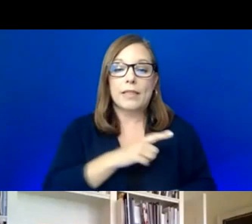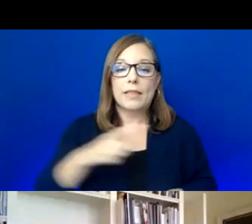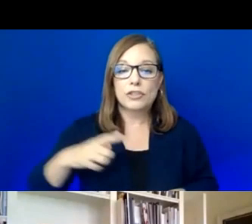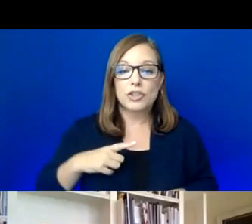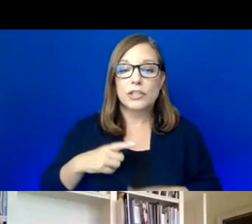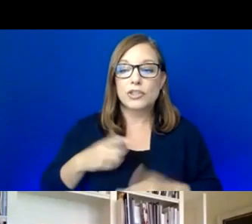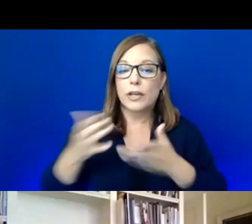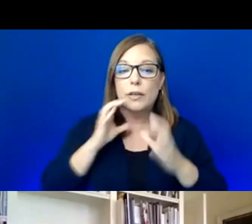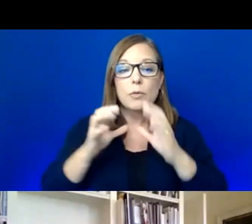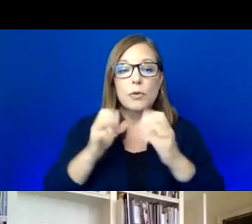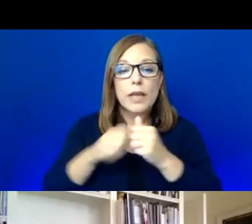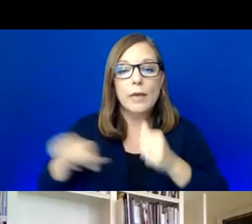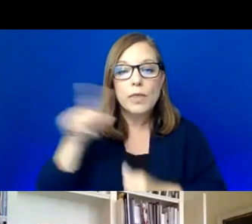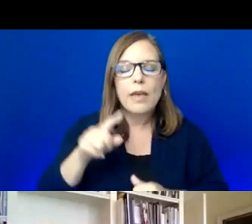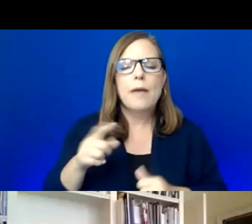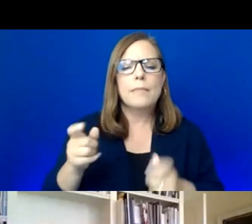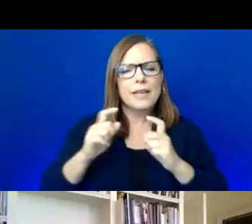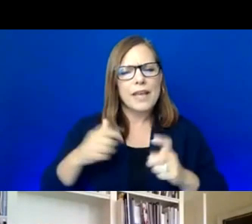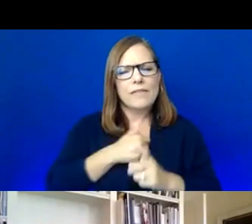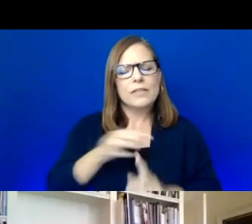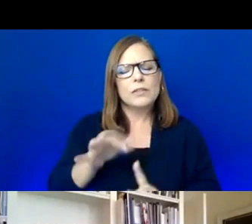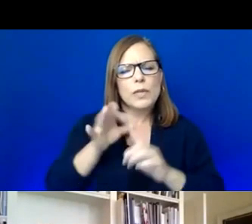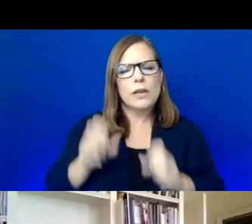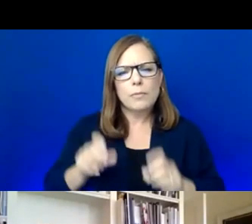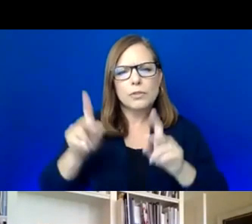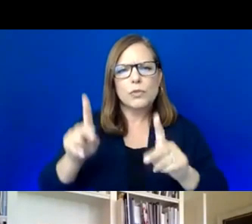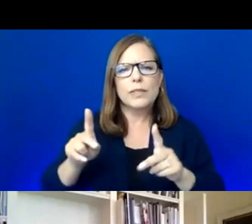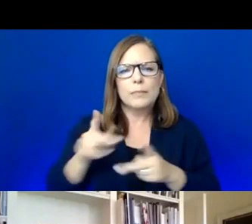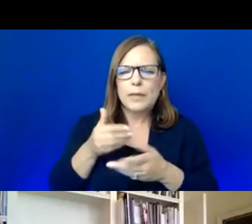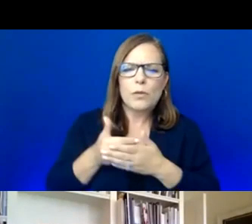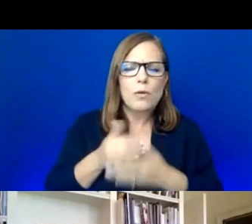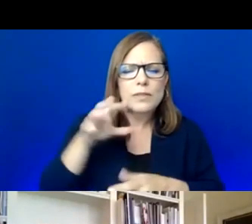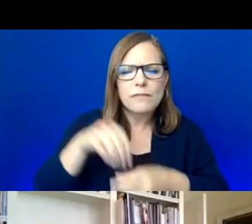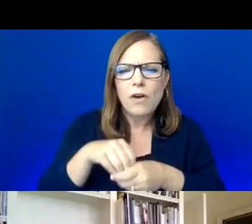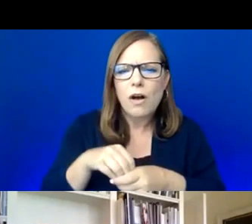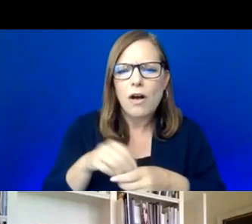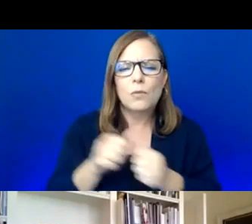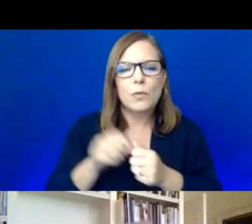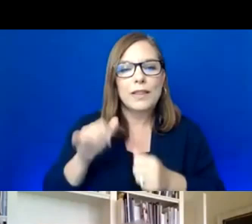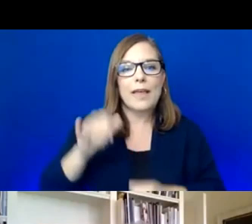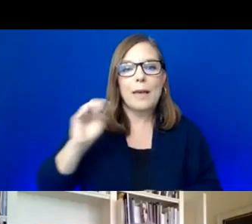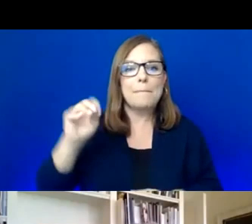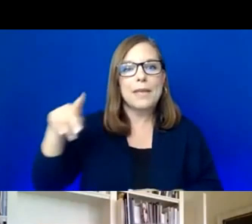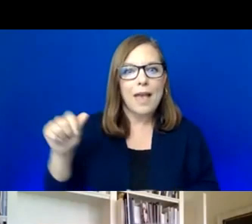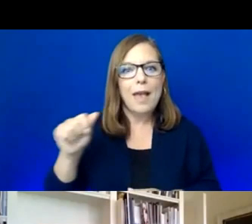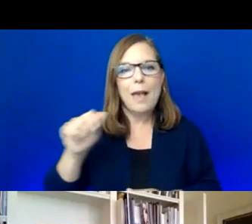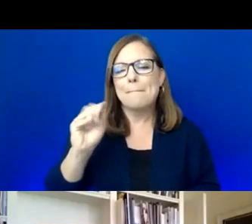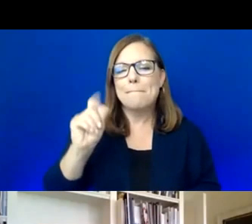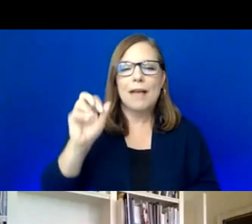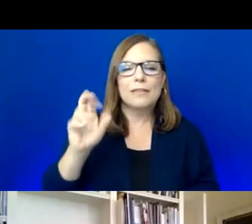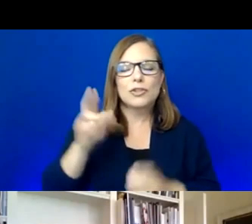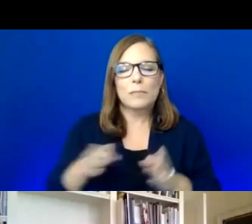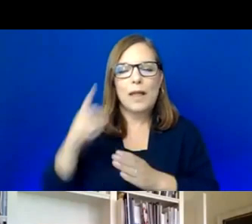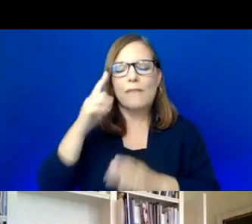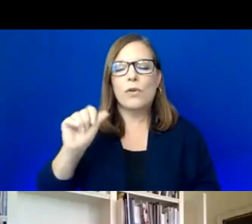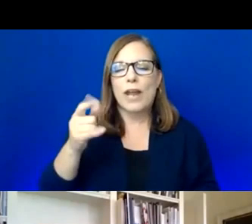unique opportunity to be integrally involved in the development of the Master Plan for Aging, and now